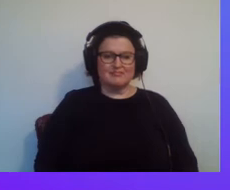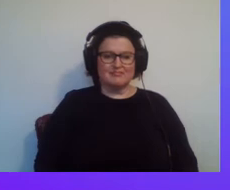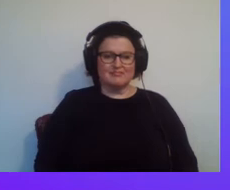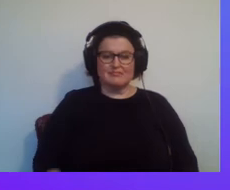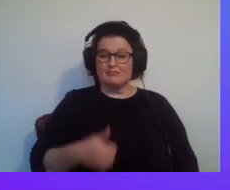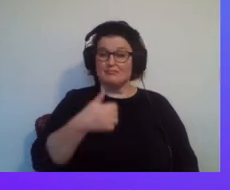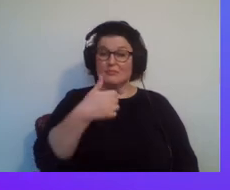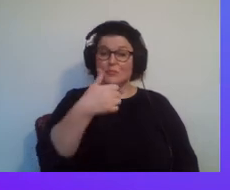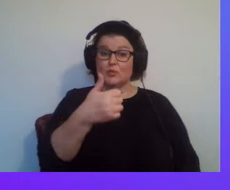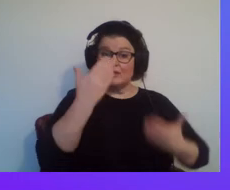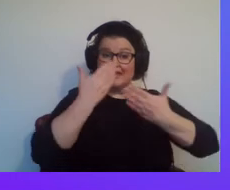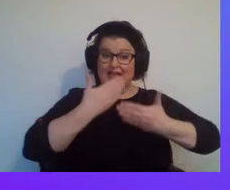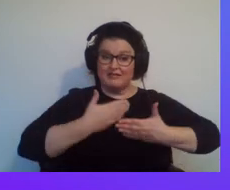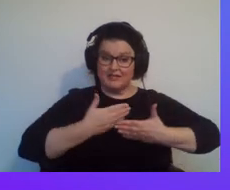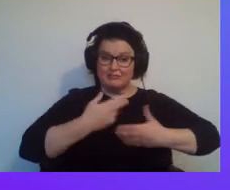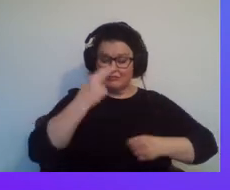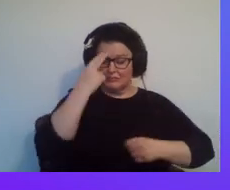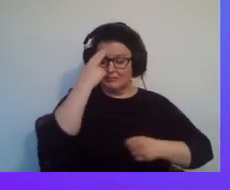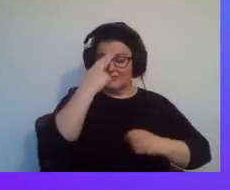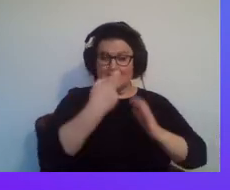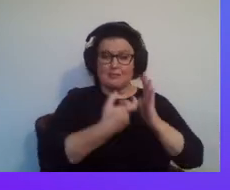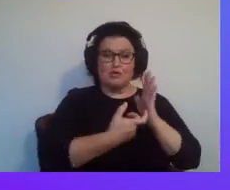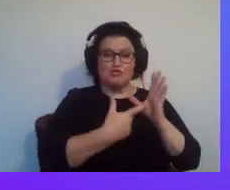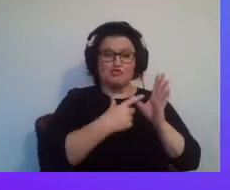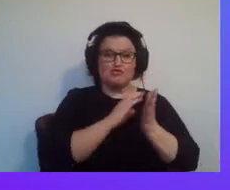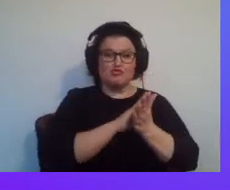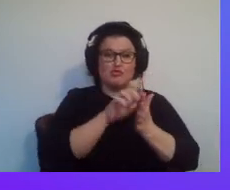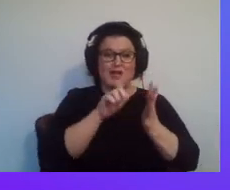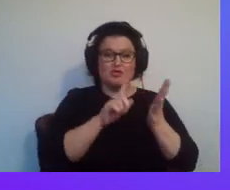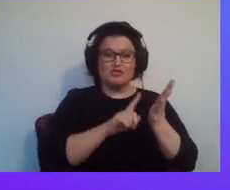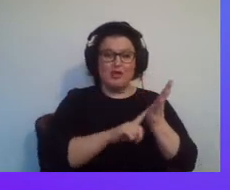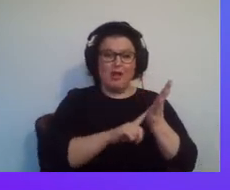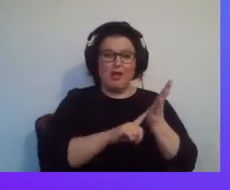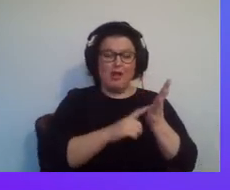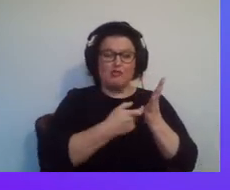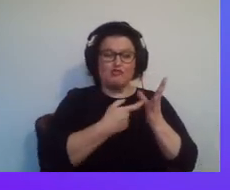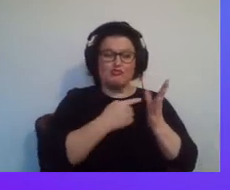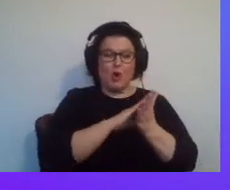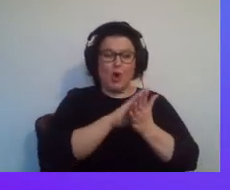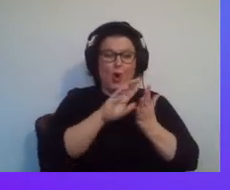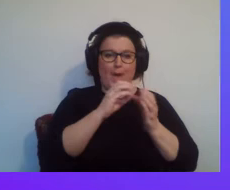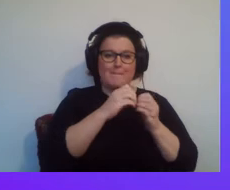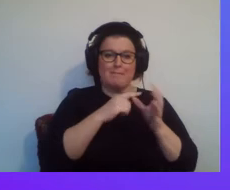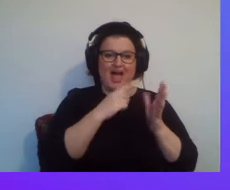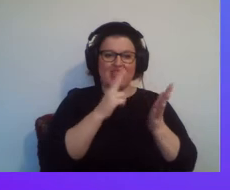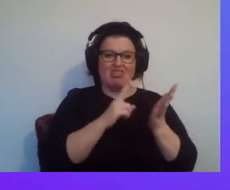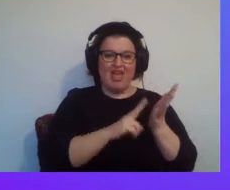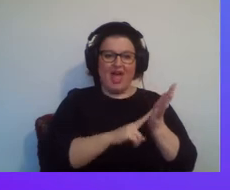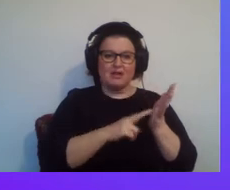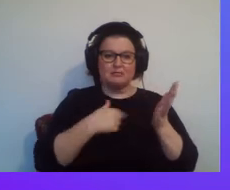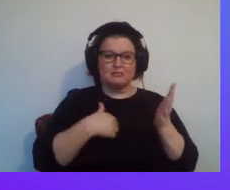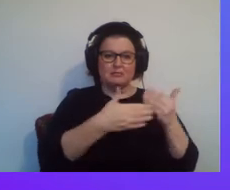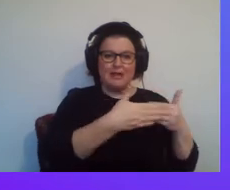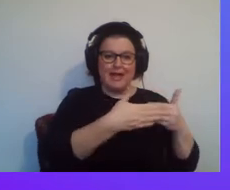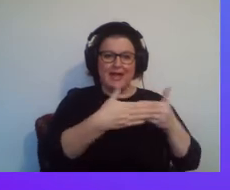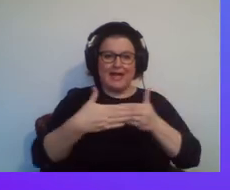Good evening. My name is Rachel Robeson and I'm the leader of Westminster City Council. And I'd like to welcome you to this